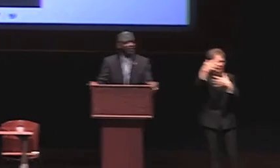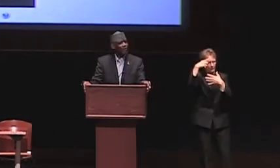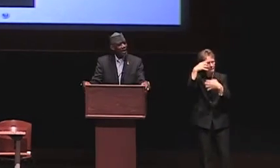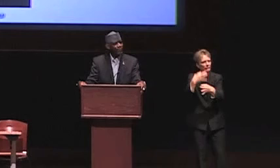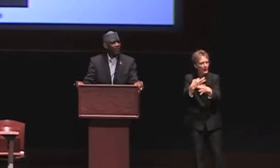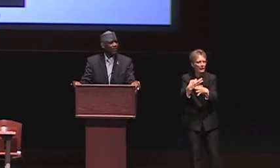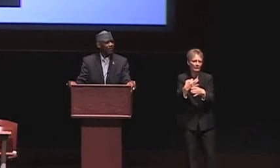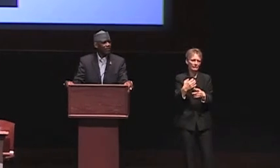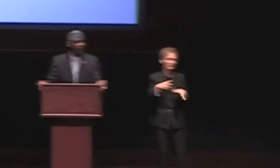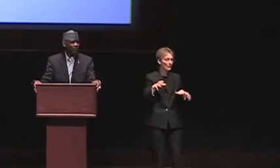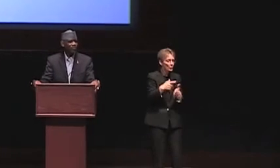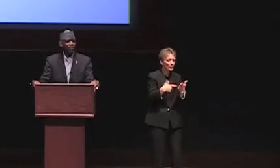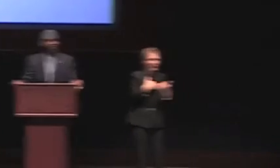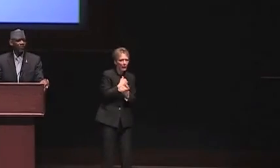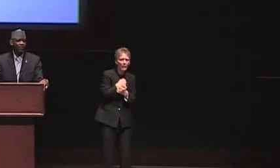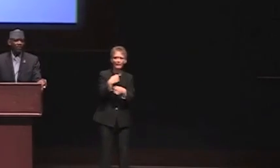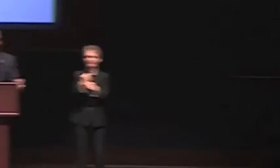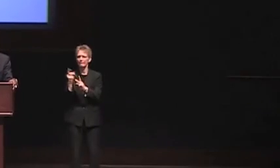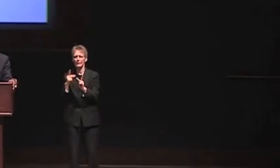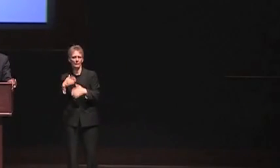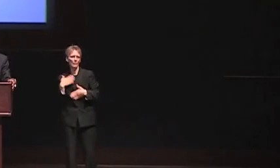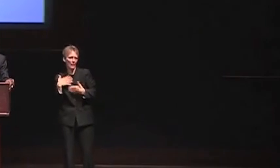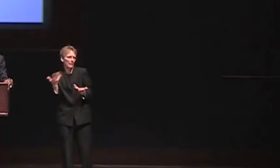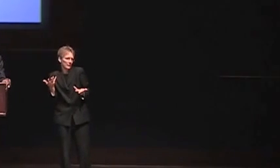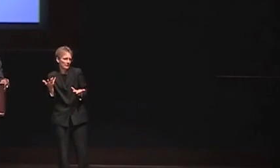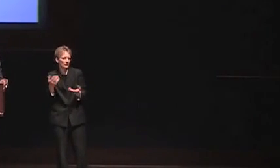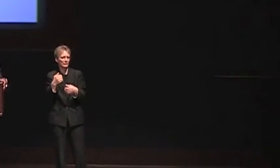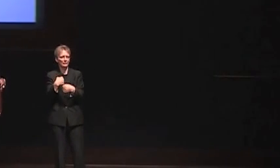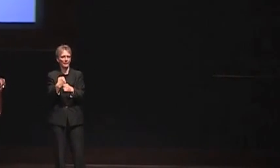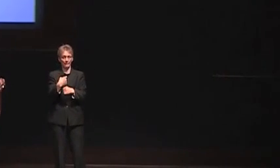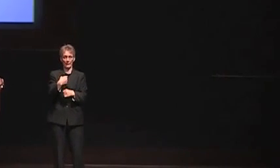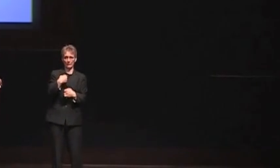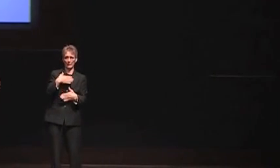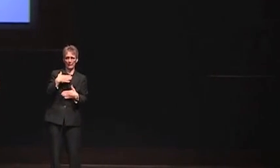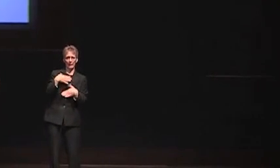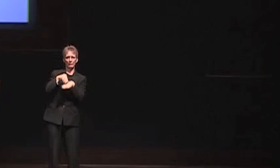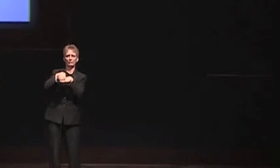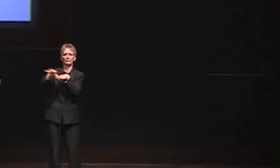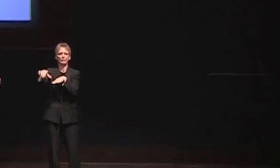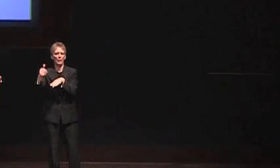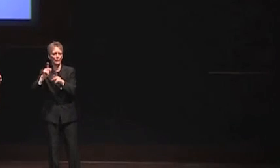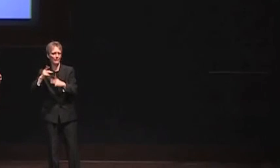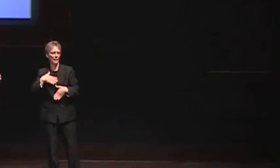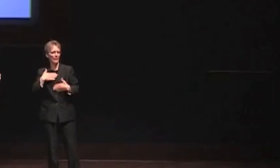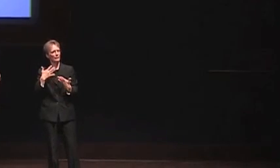making people happy, you know, because that's what it does for me. It makes me happy and it makes other people happy. So